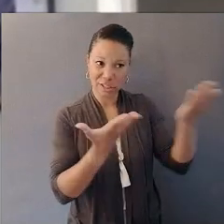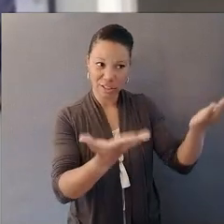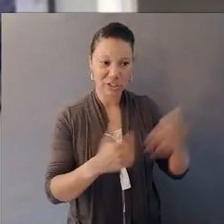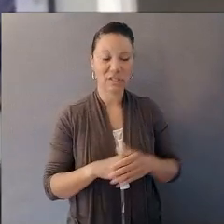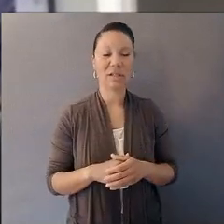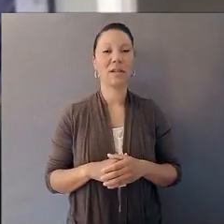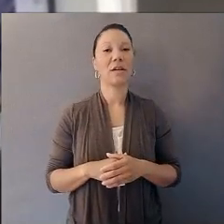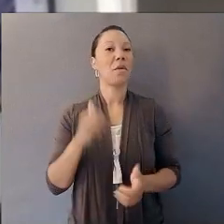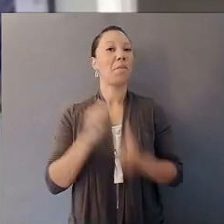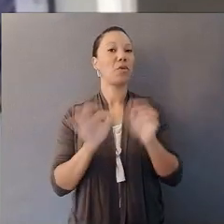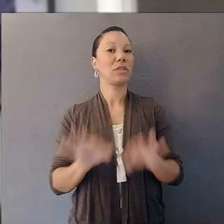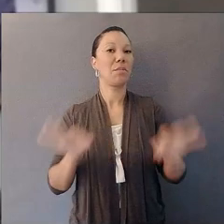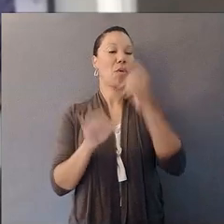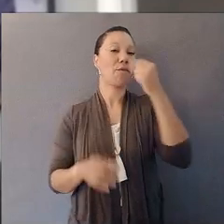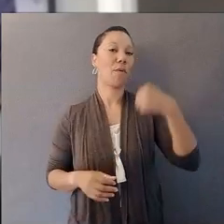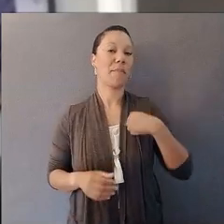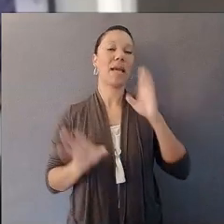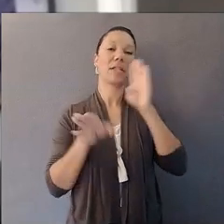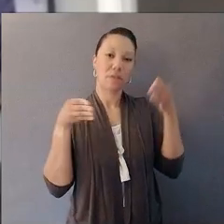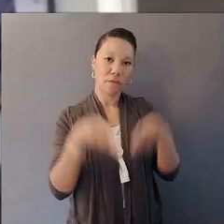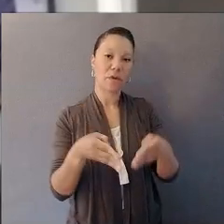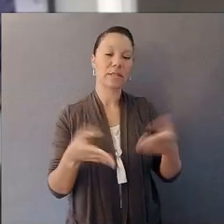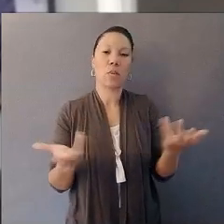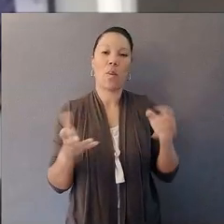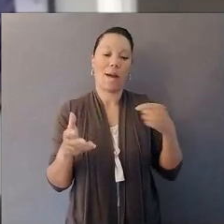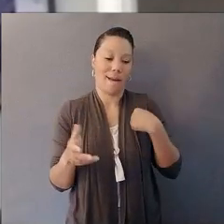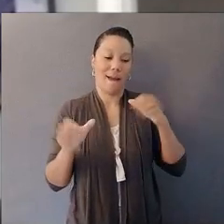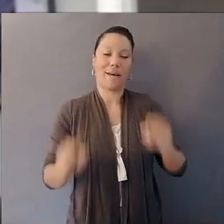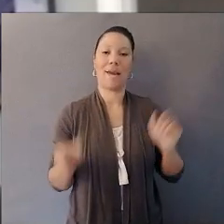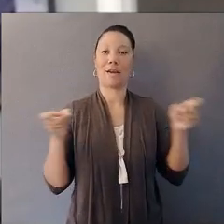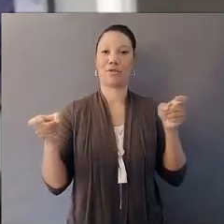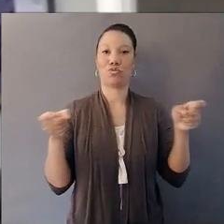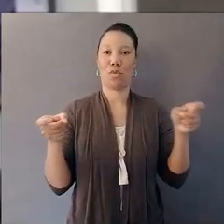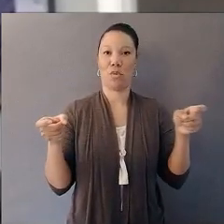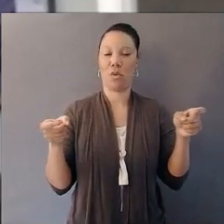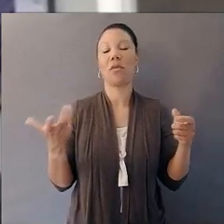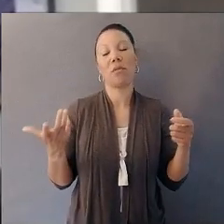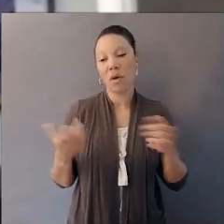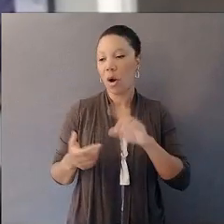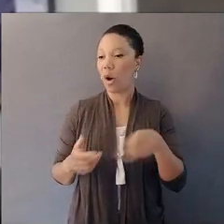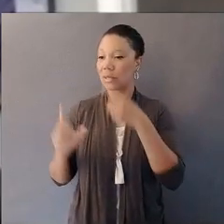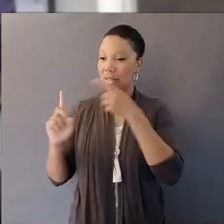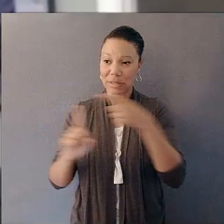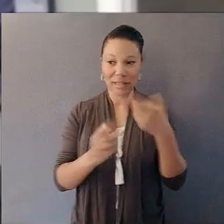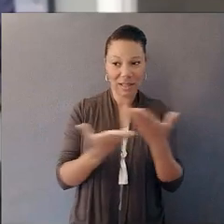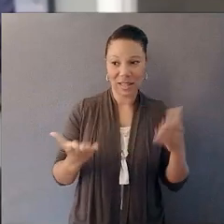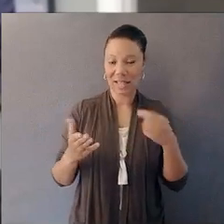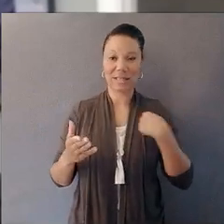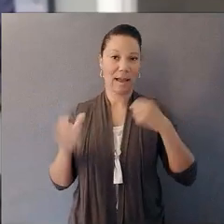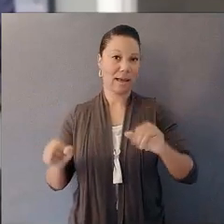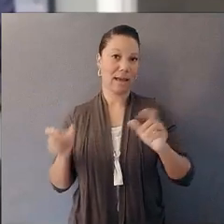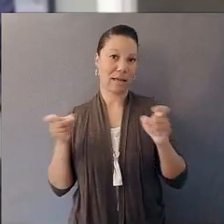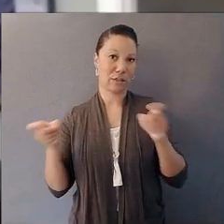me has all been about like my locus of control and trying to remind myself that there are only so many things that I can control in a given situation. I mean, just